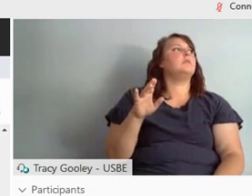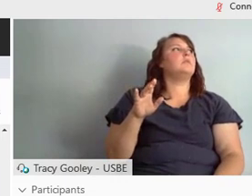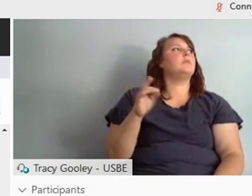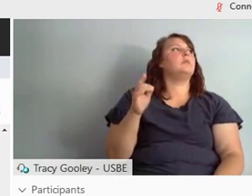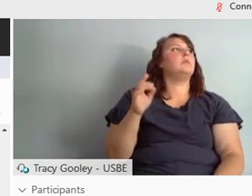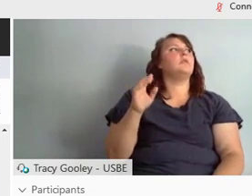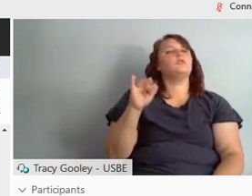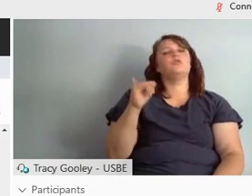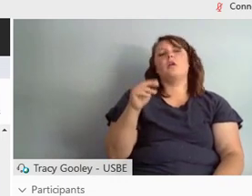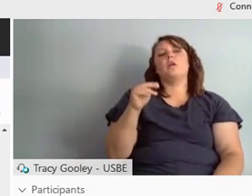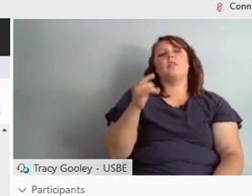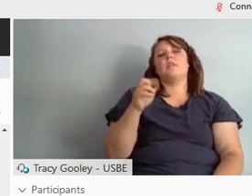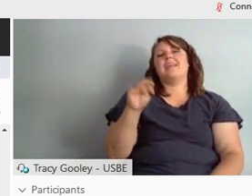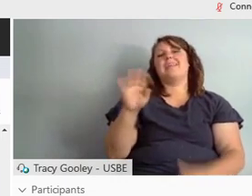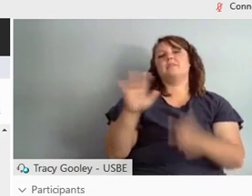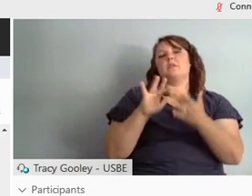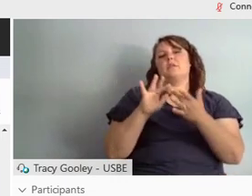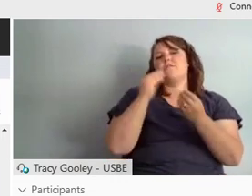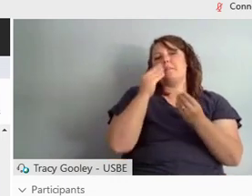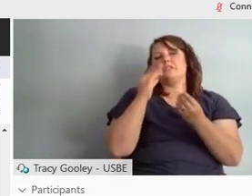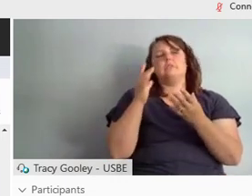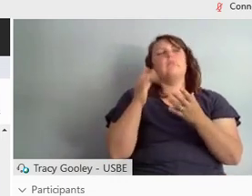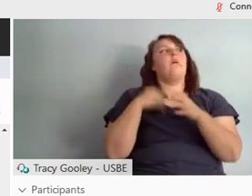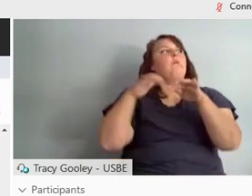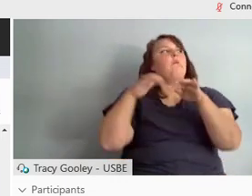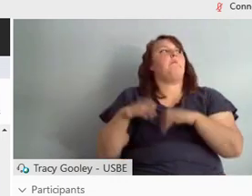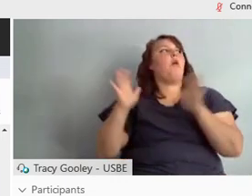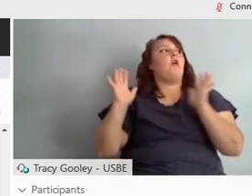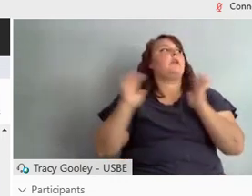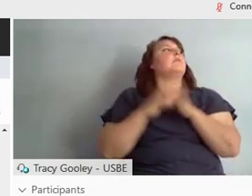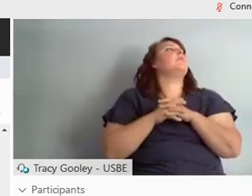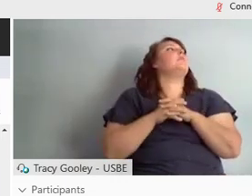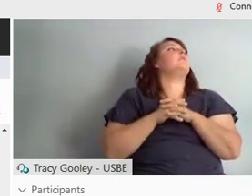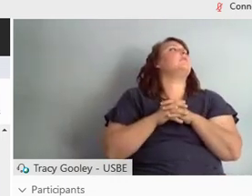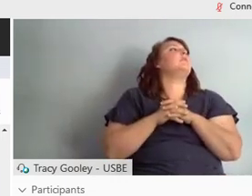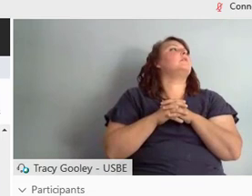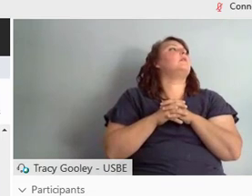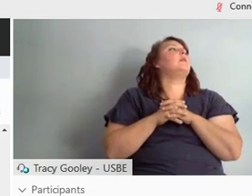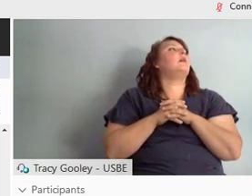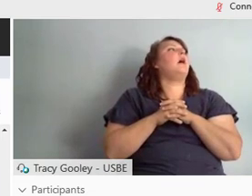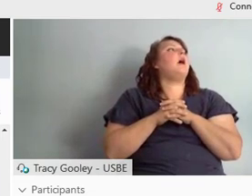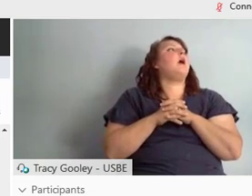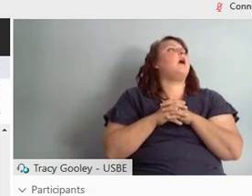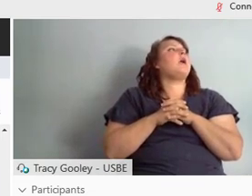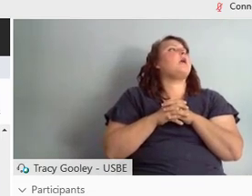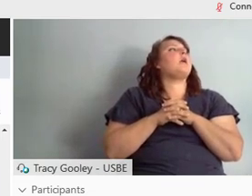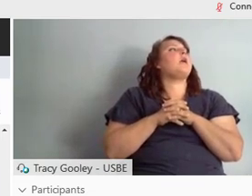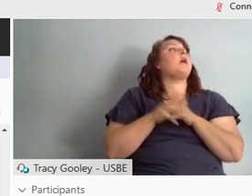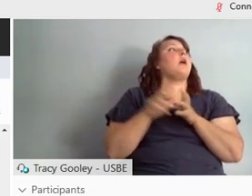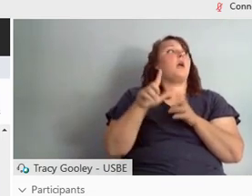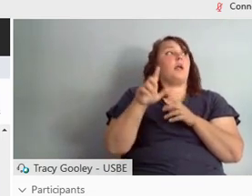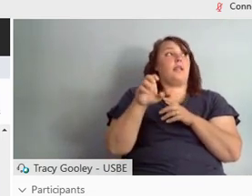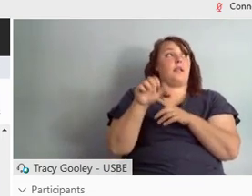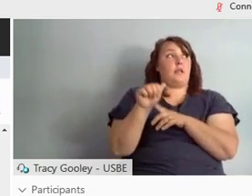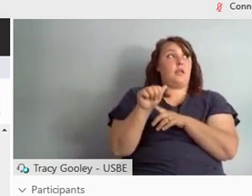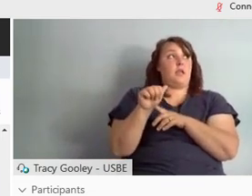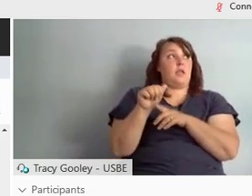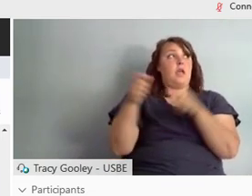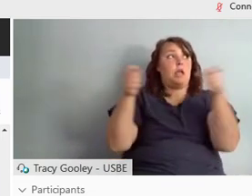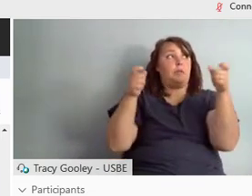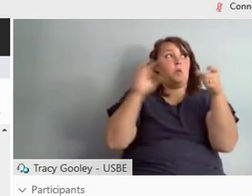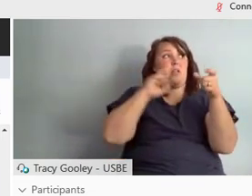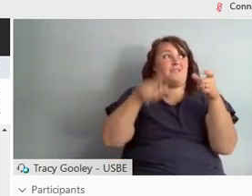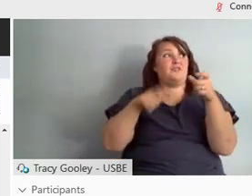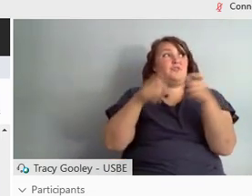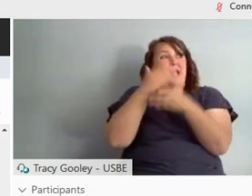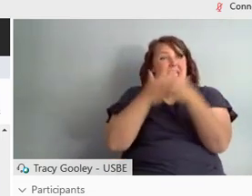put Jonathan's contact in there. Oh, perfect. So then the next question from Shelley is, So LEA admin